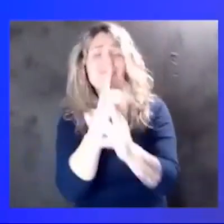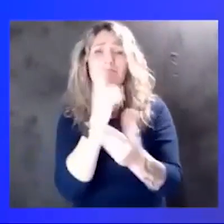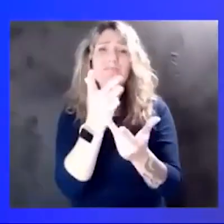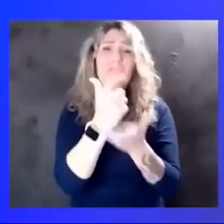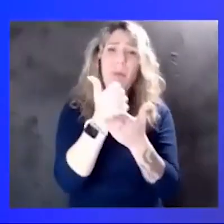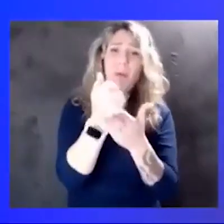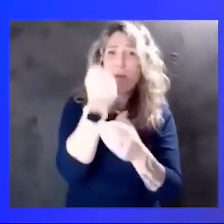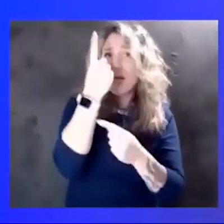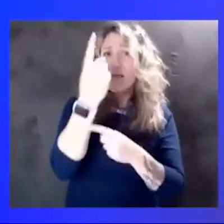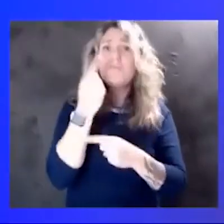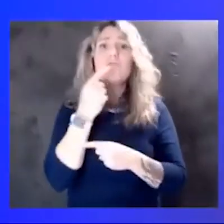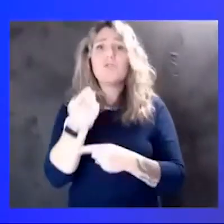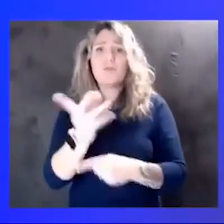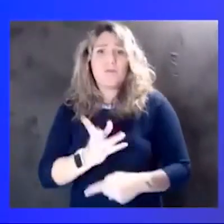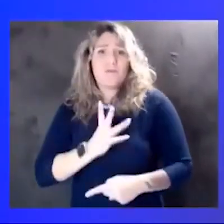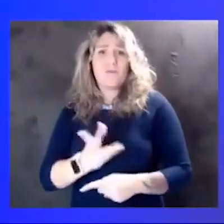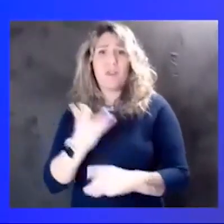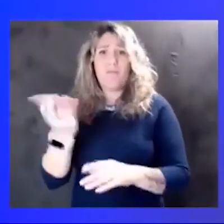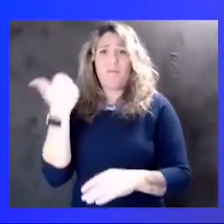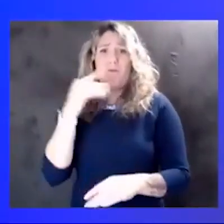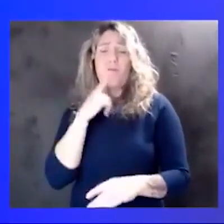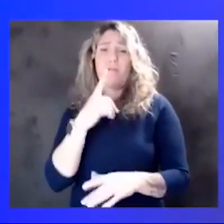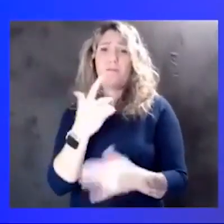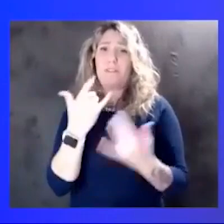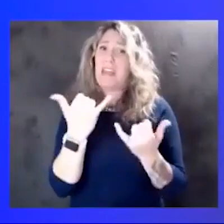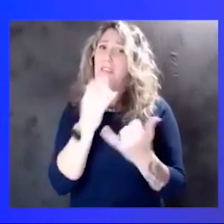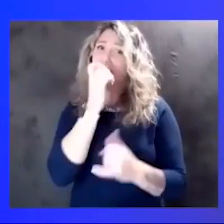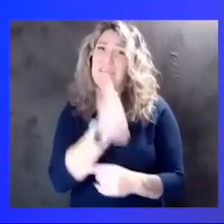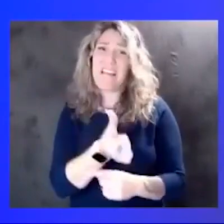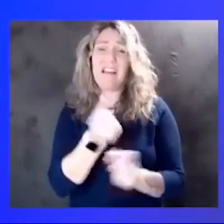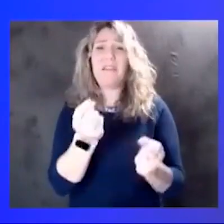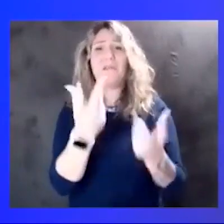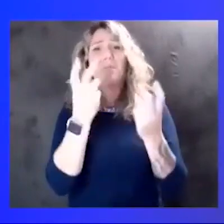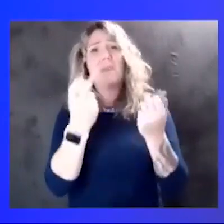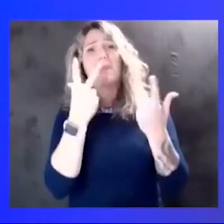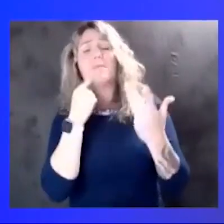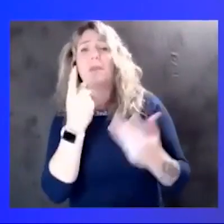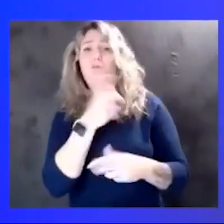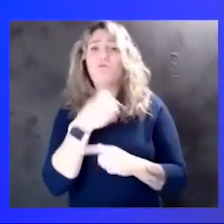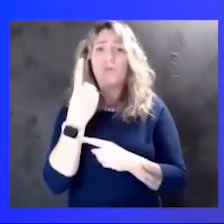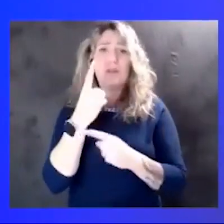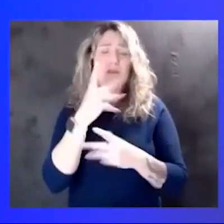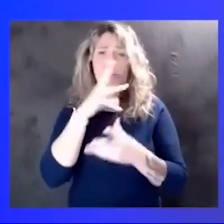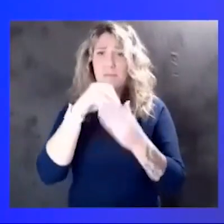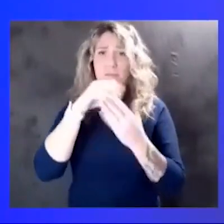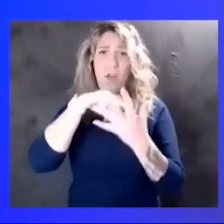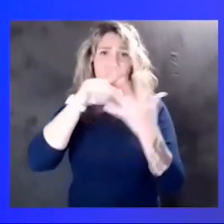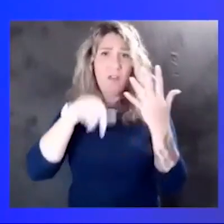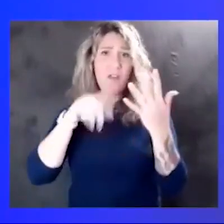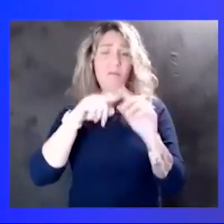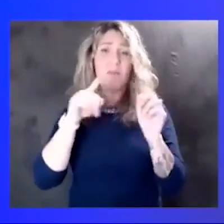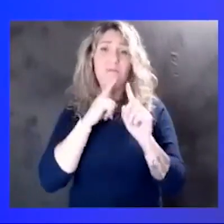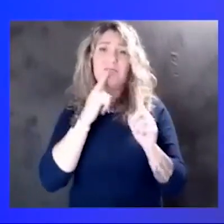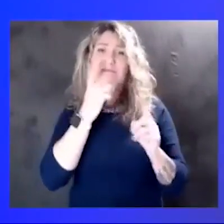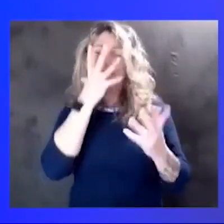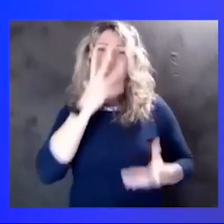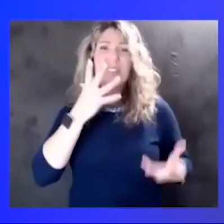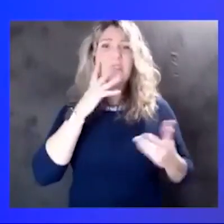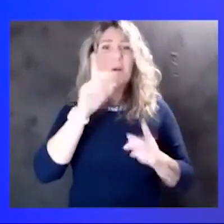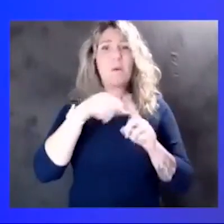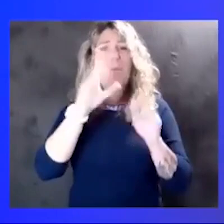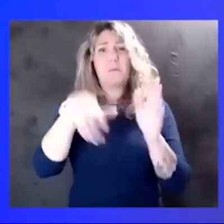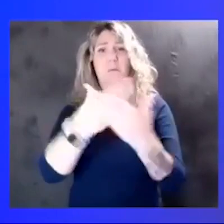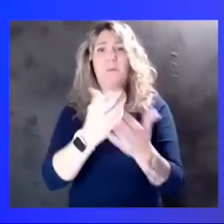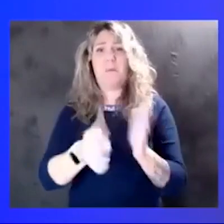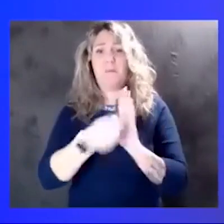fine before, but she's not now, and she had many risk factors. But unfortunately, once you get to that point,